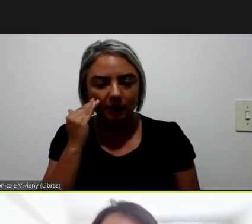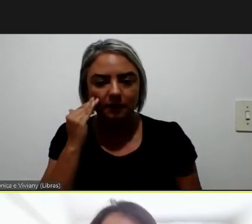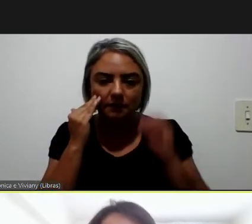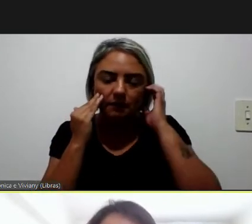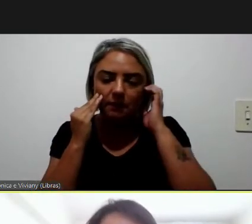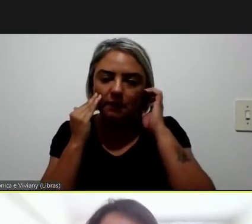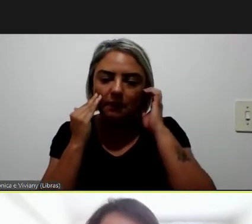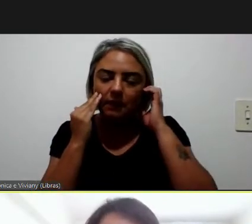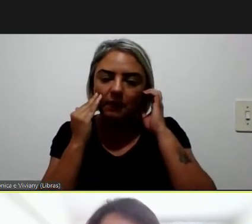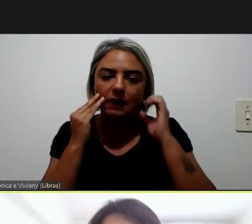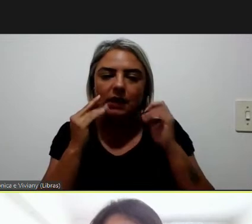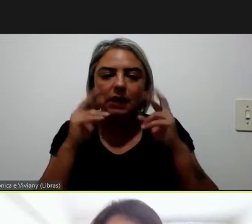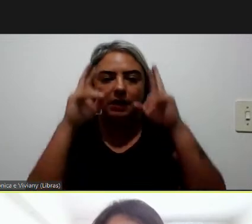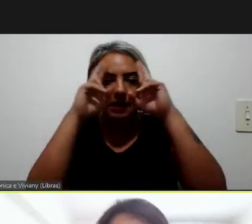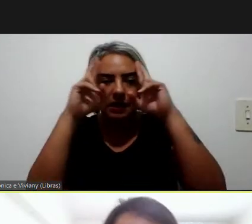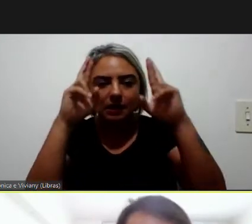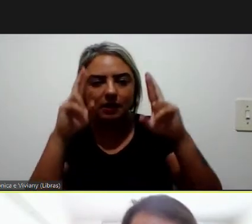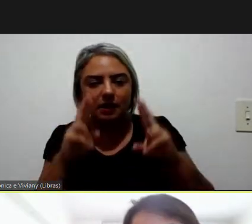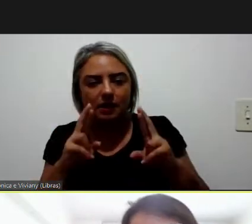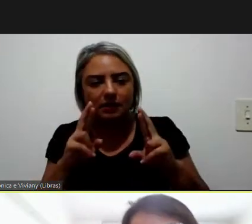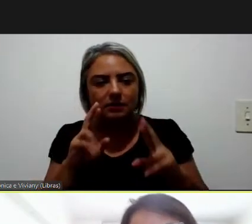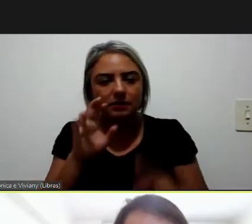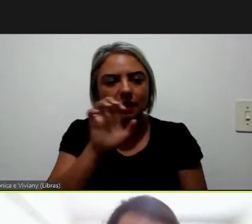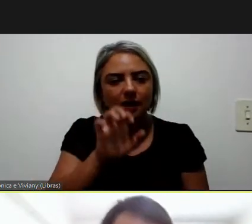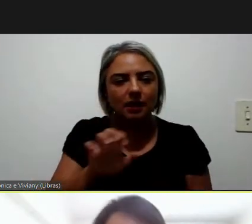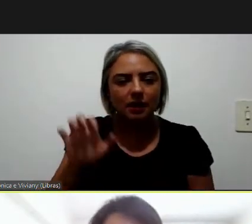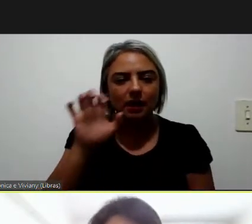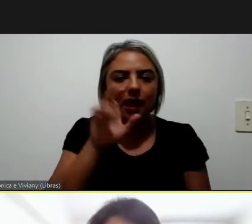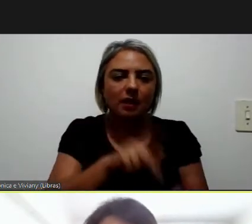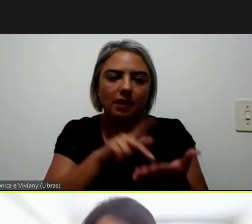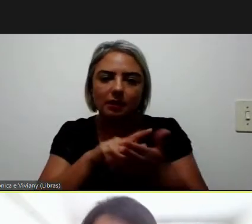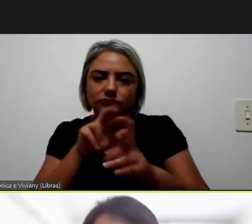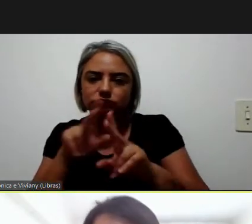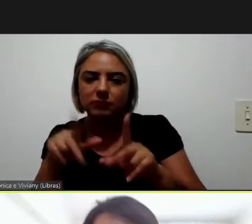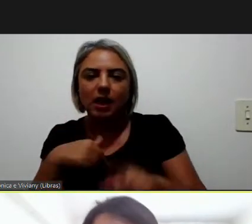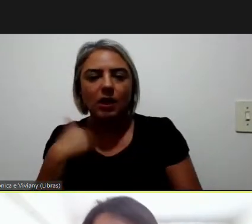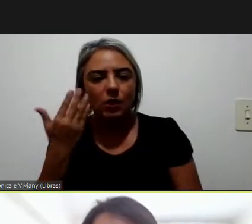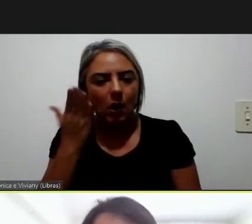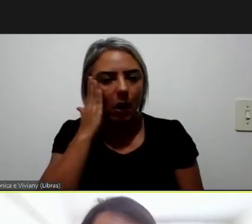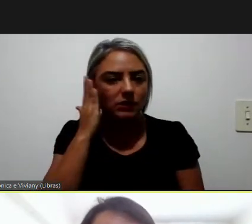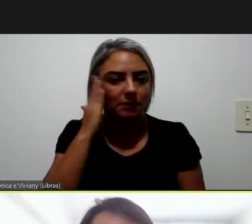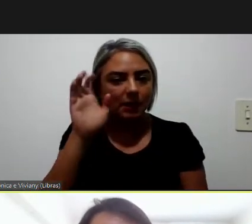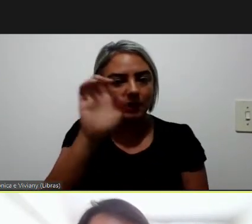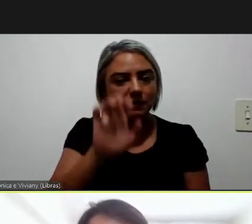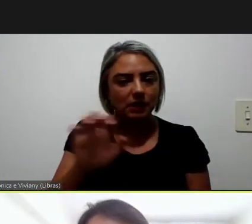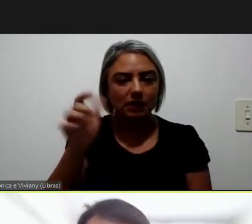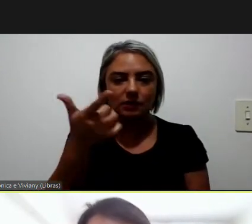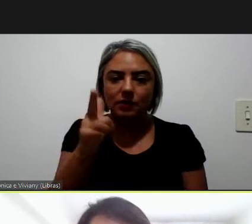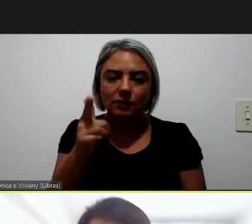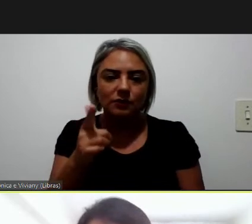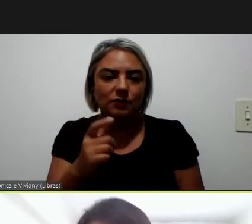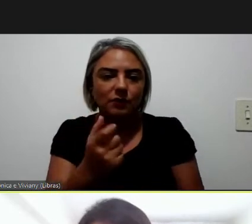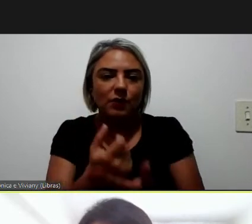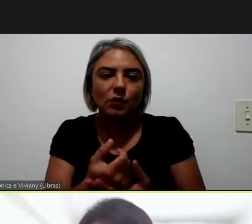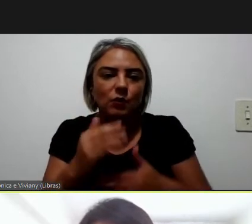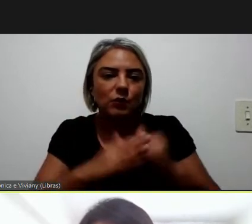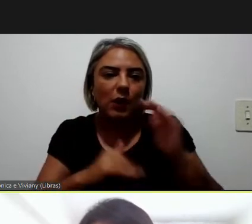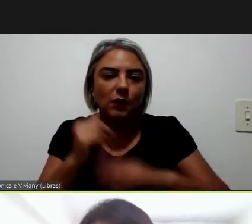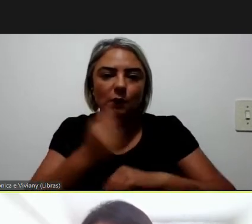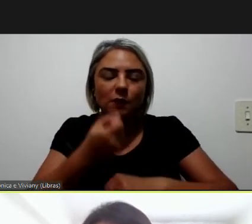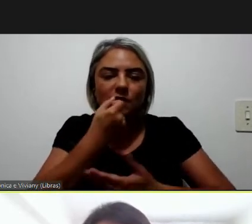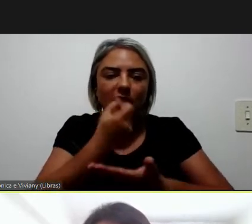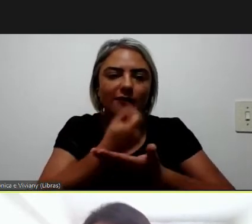to understand and respect each state, each reality. We know that there are states that do not have